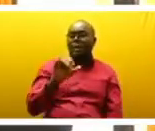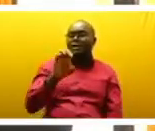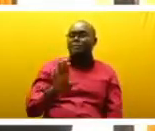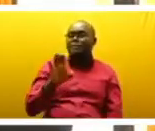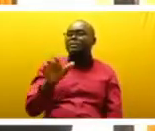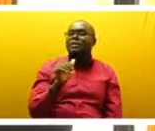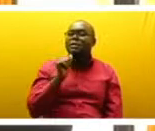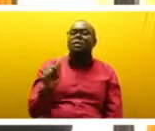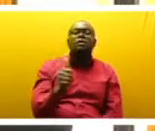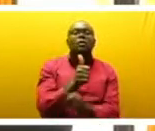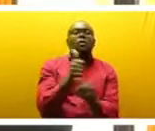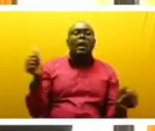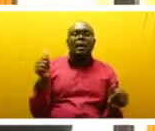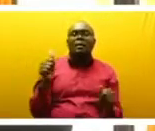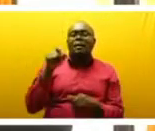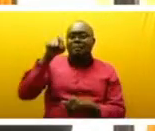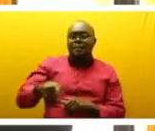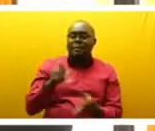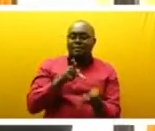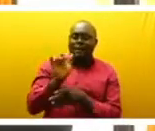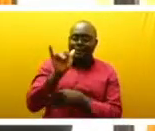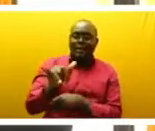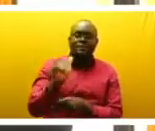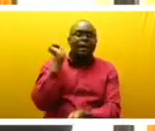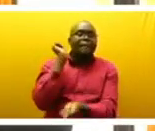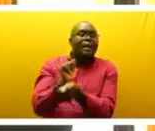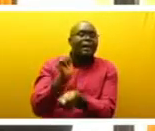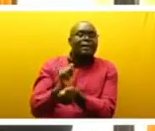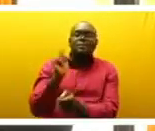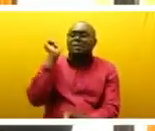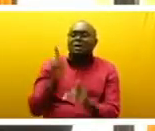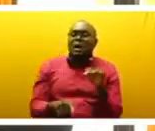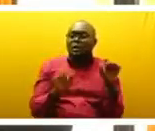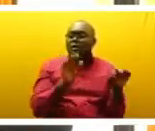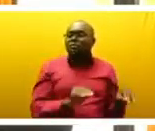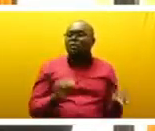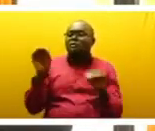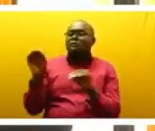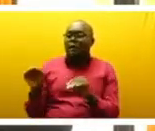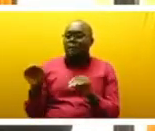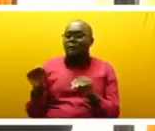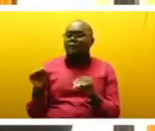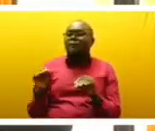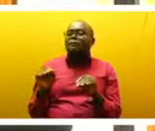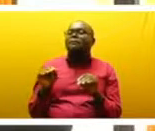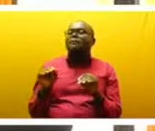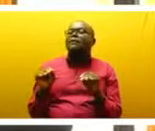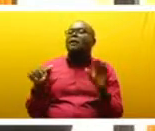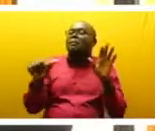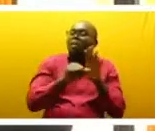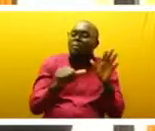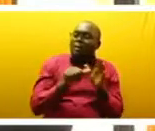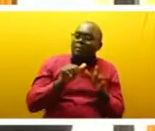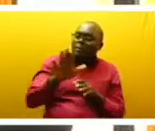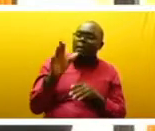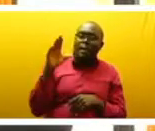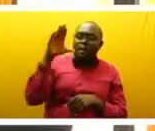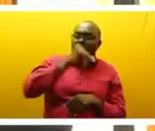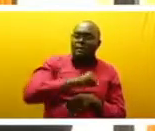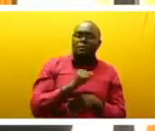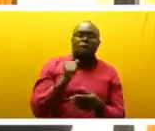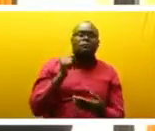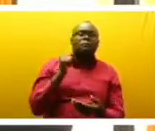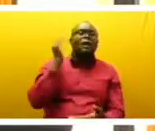not diligent and it must pay that penalty. It cannot transfer the consequences of their lack of diligence on the